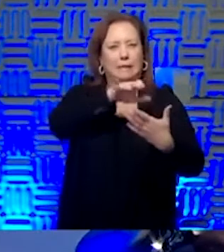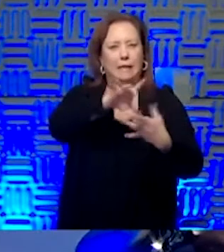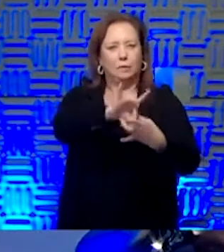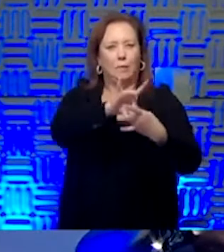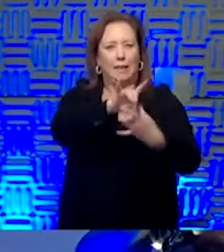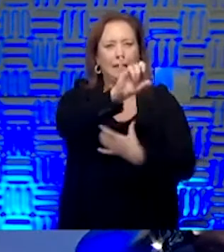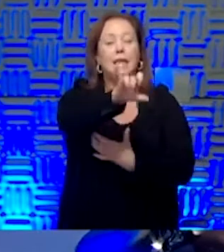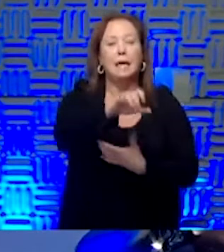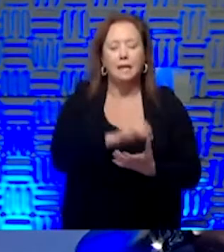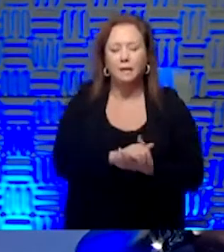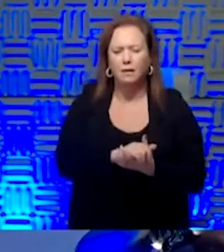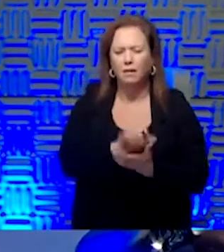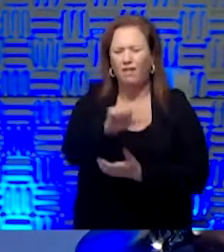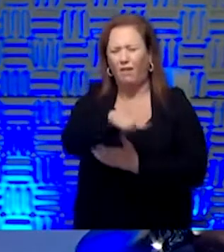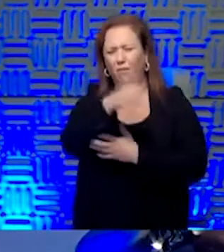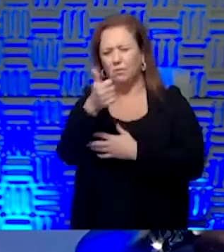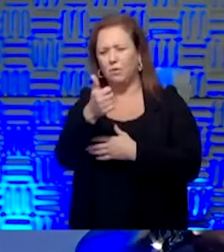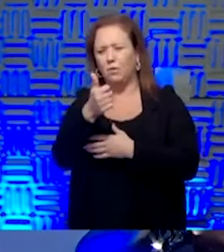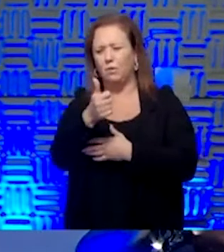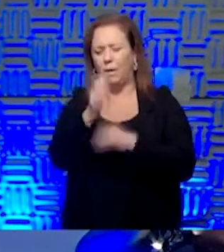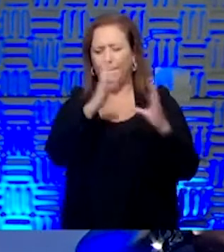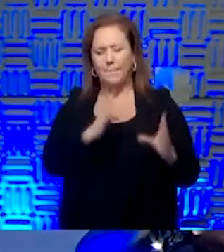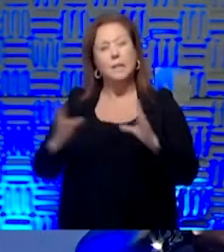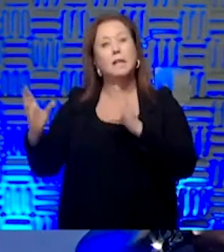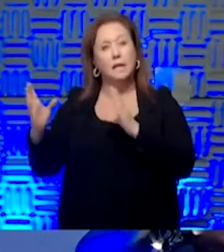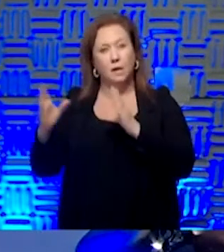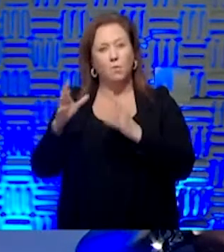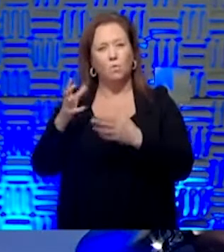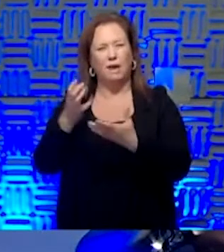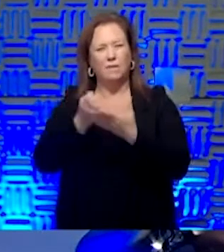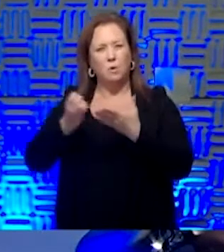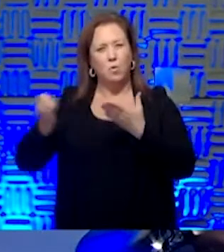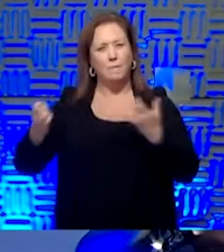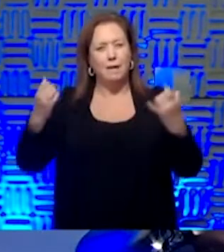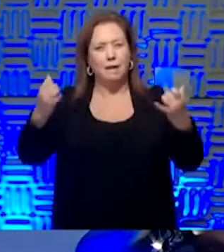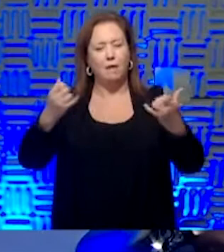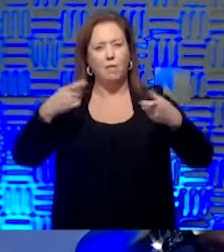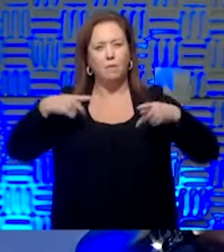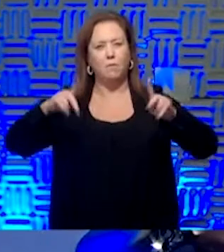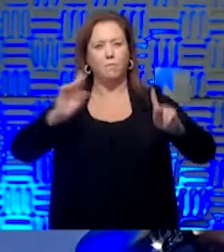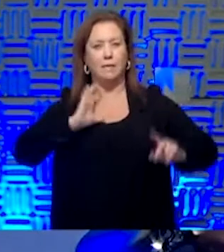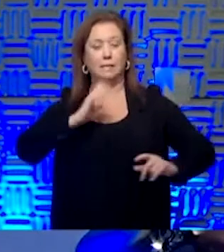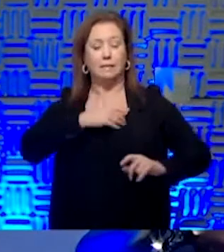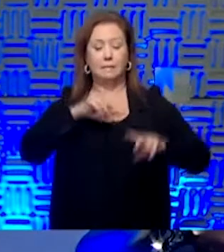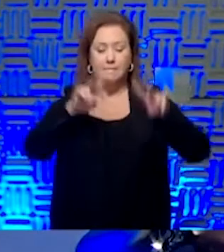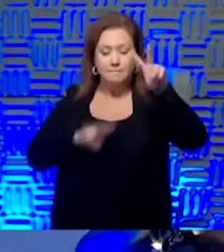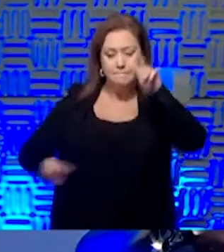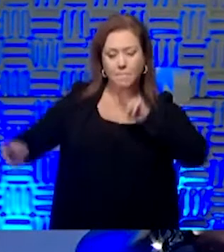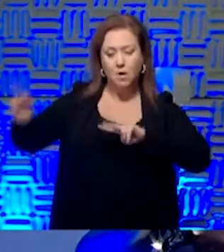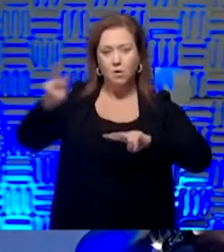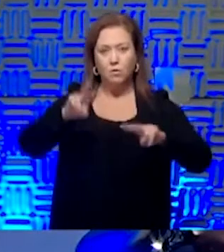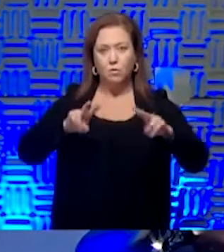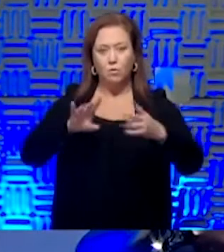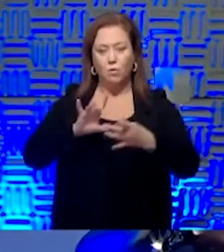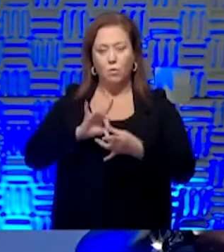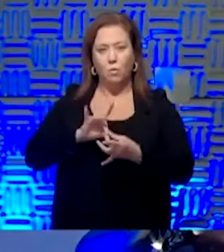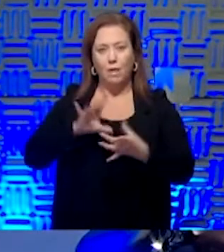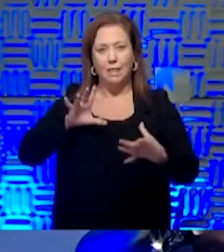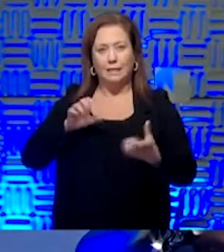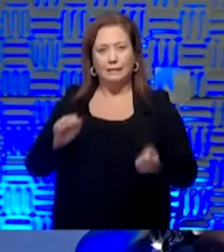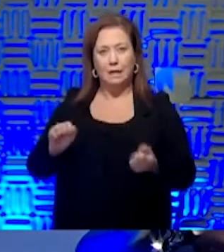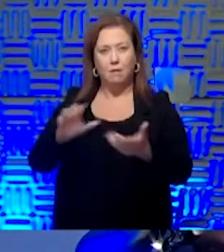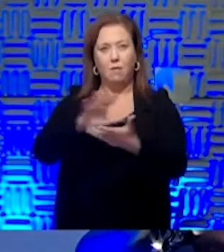know that there is a plan. We've obtained some equipment that allows us to monitor the release of those things that